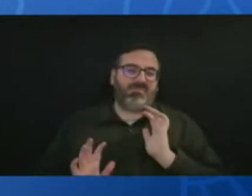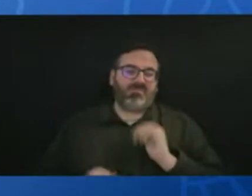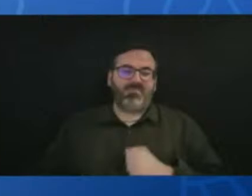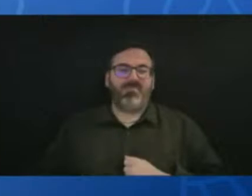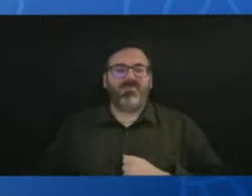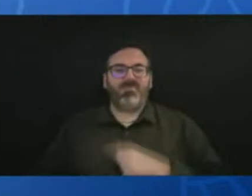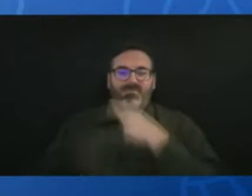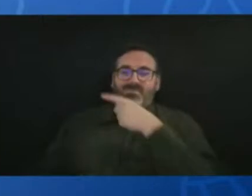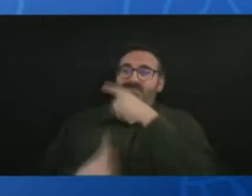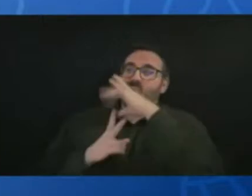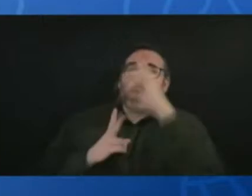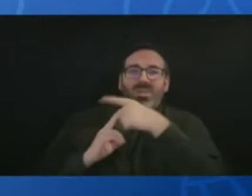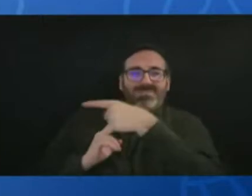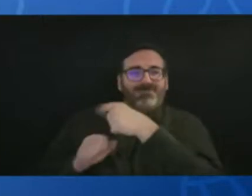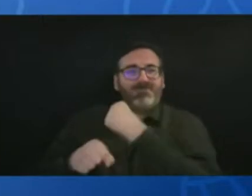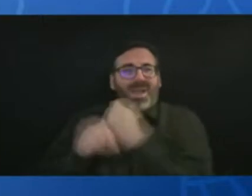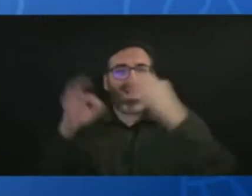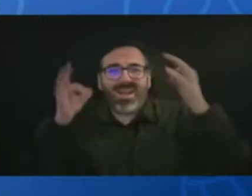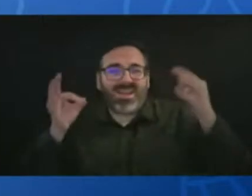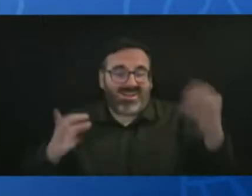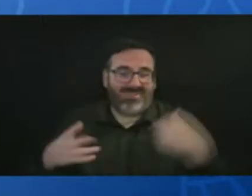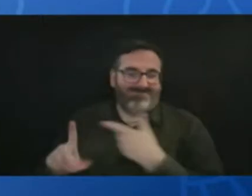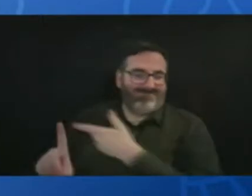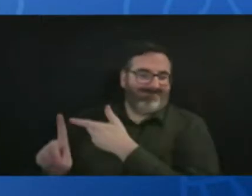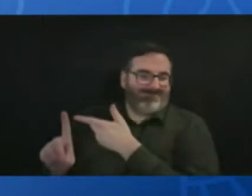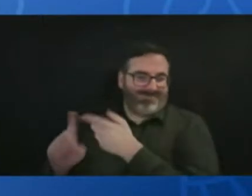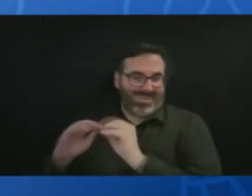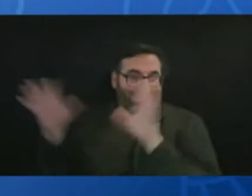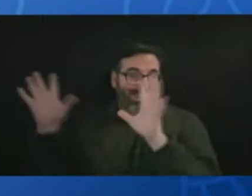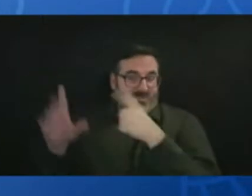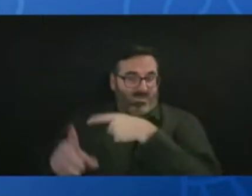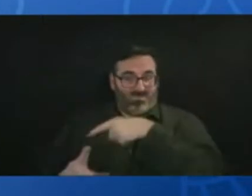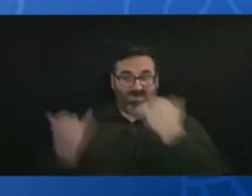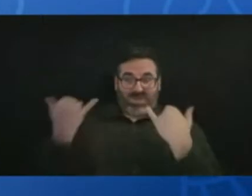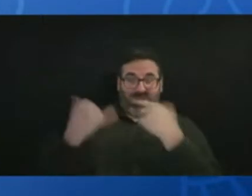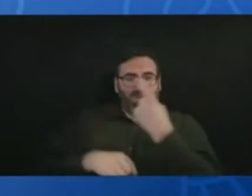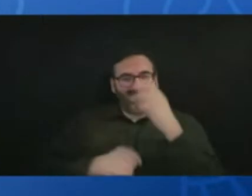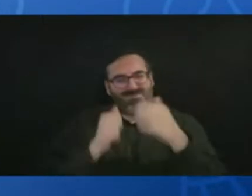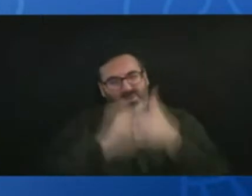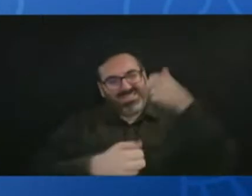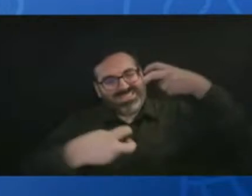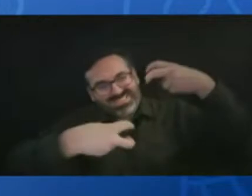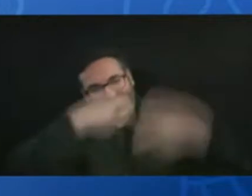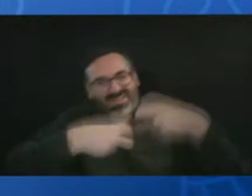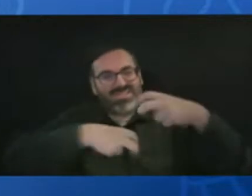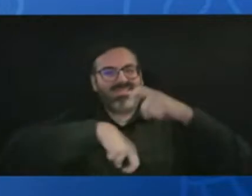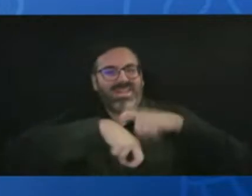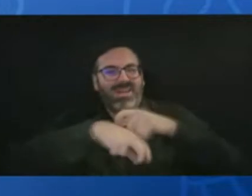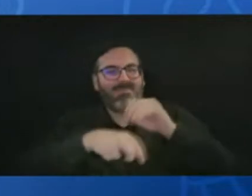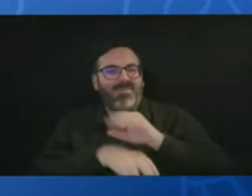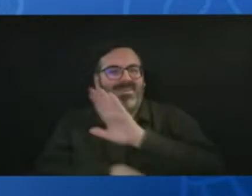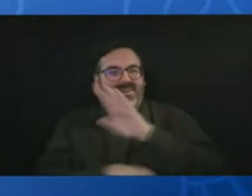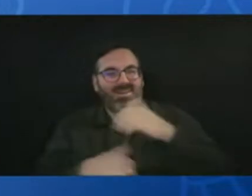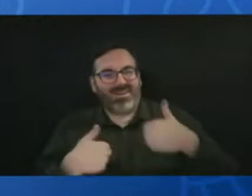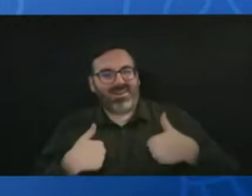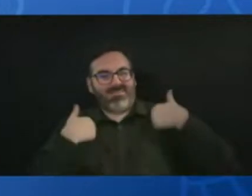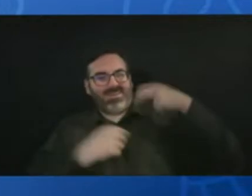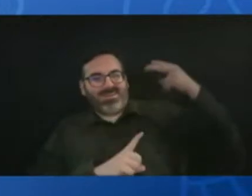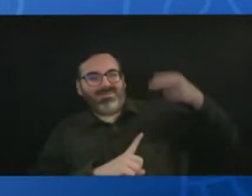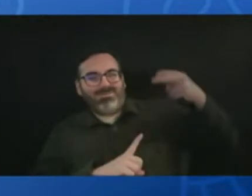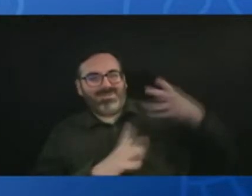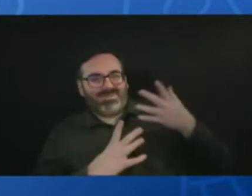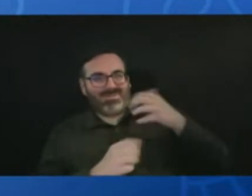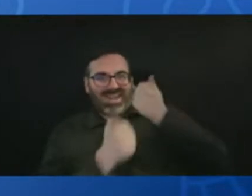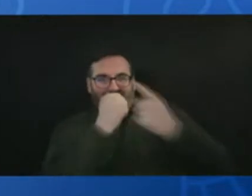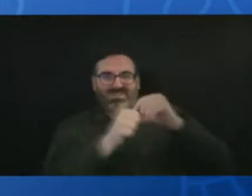most difficult times in their history, in the history of everyone in the region. But what I will do, let's go back. Let's make sure we follow